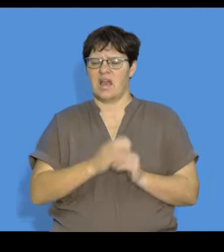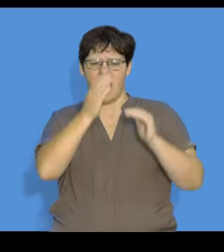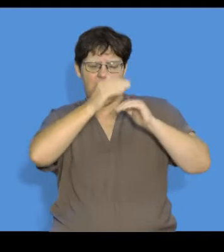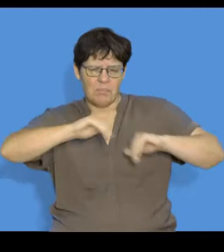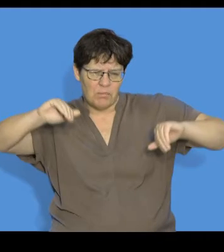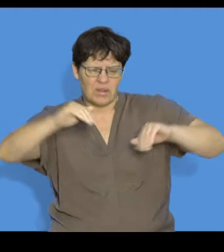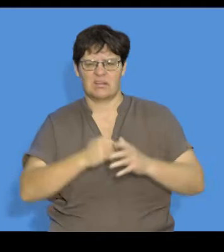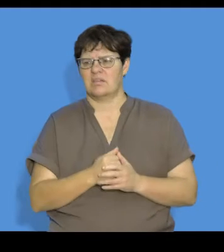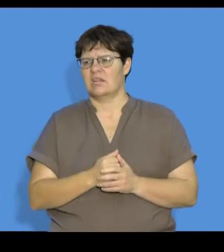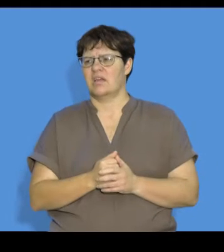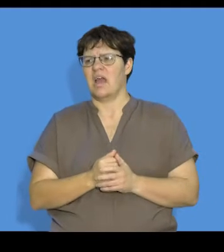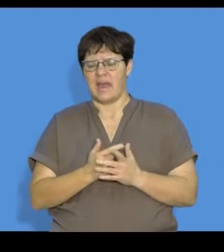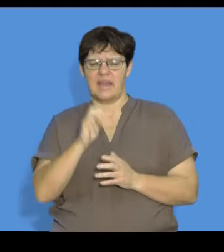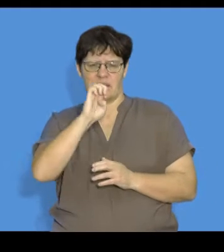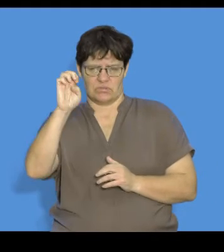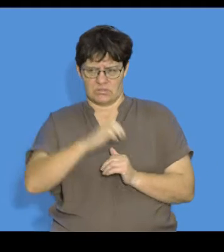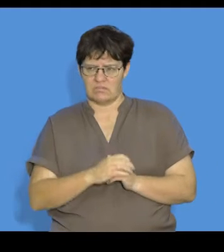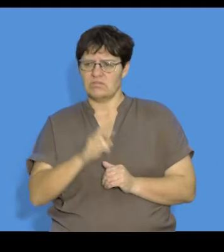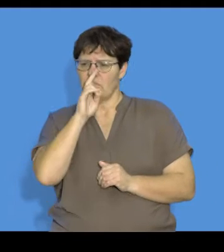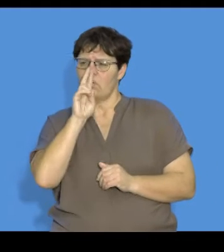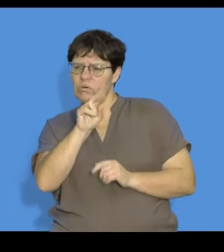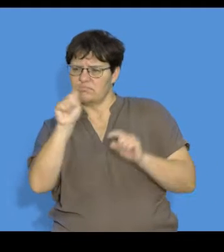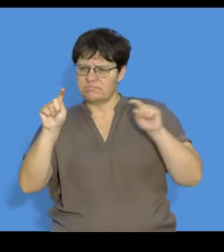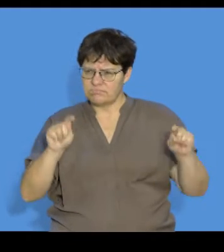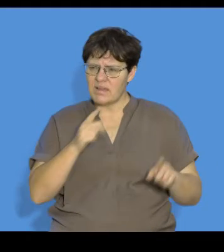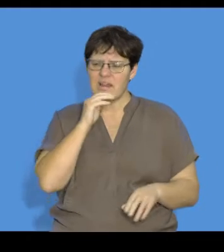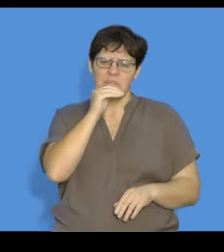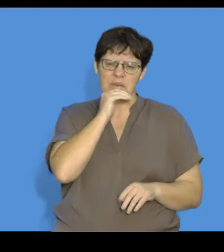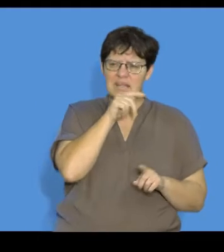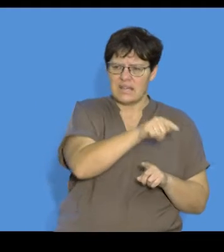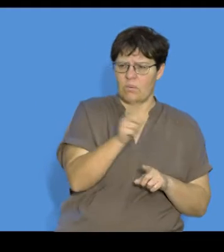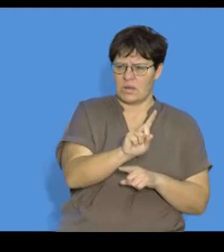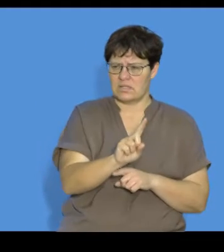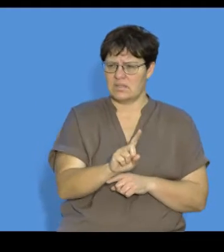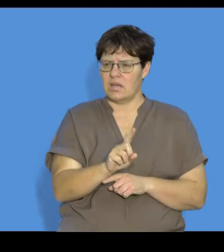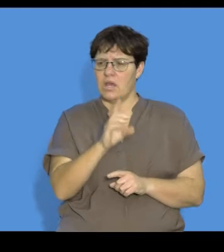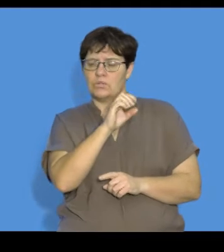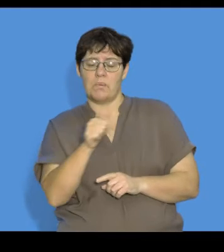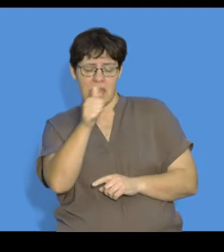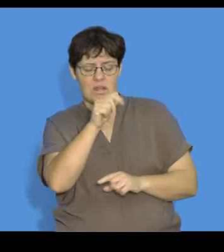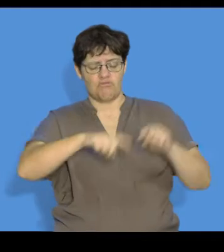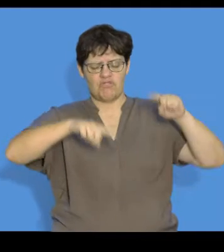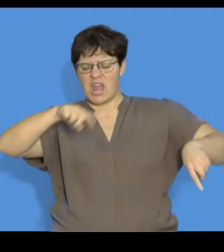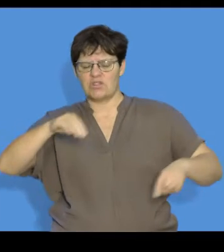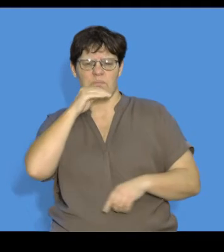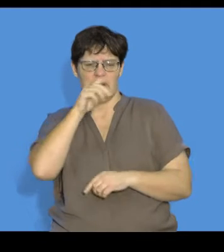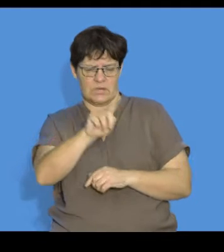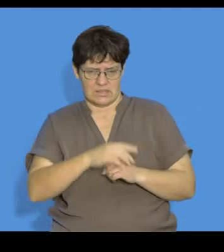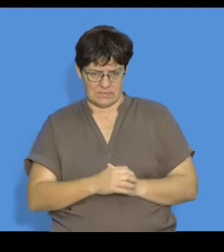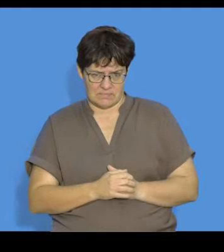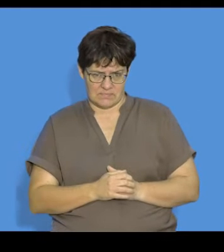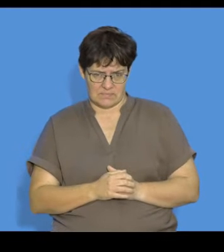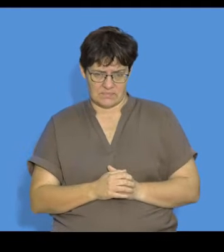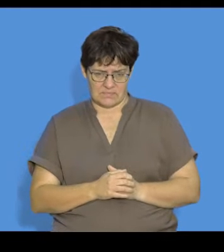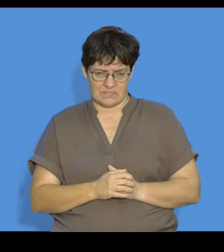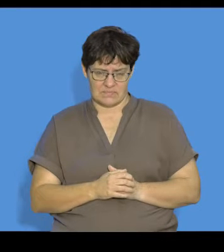means, and then the definition of what a domain and a range is. Now, those will be